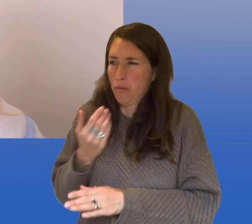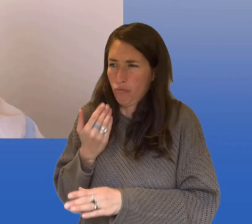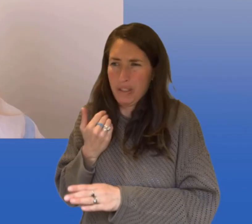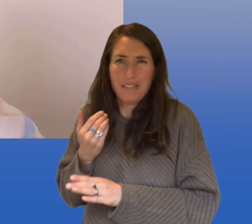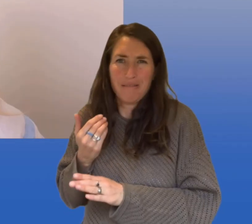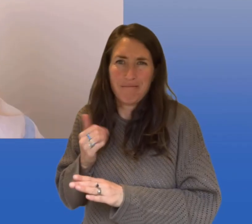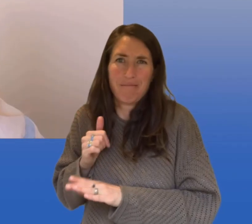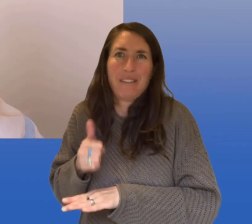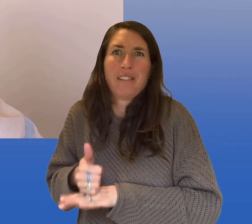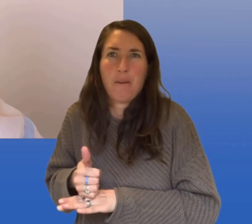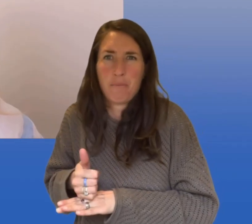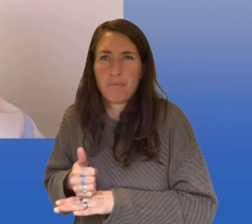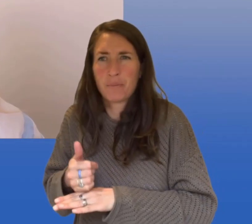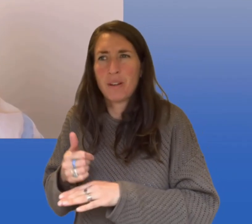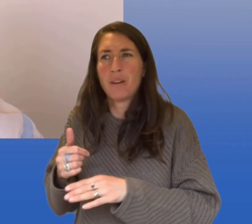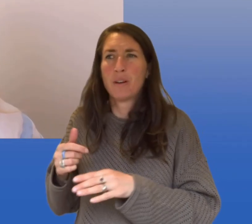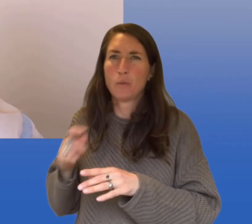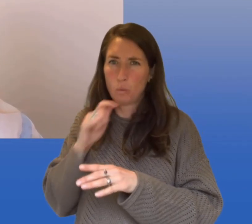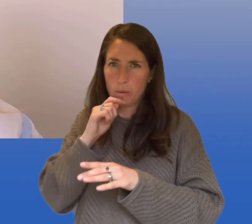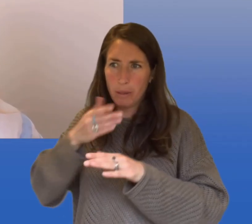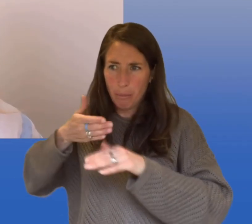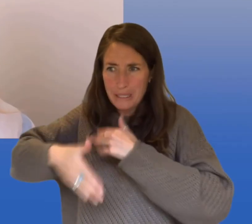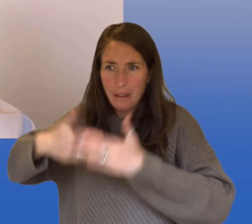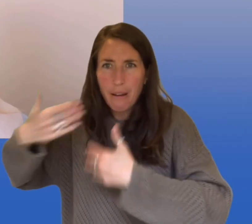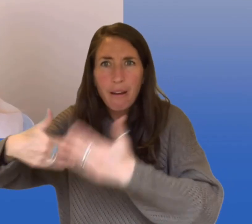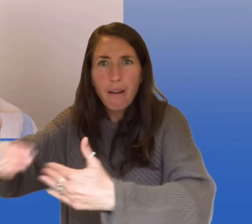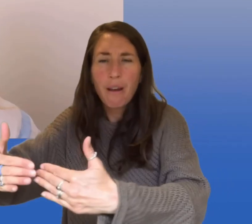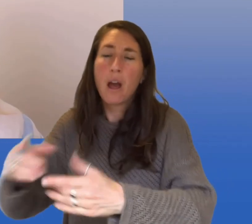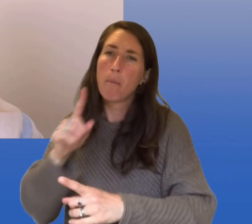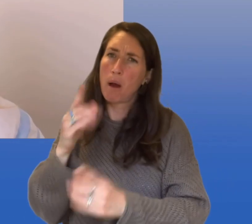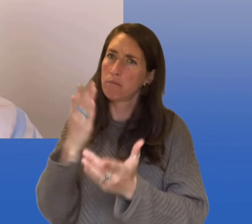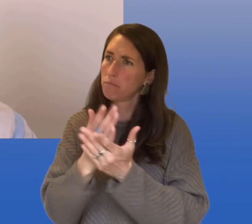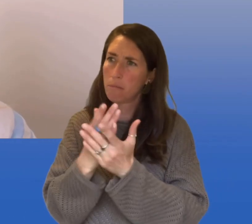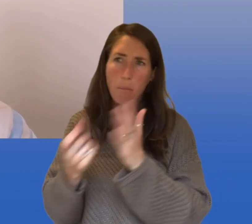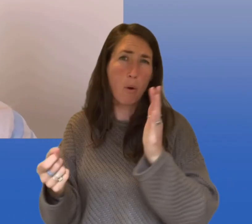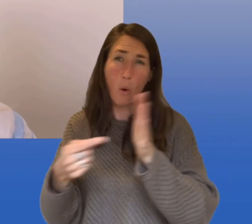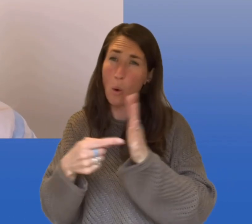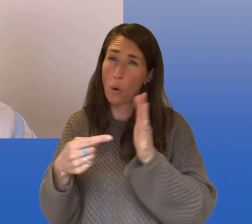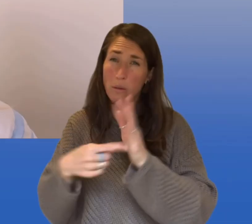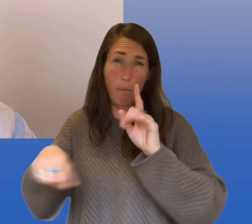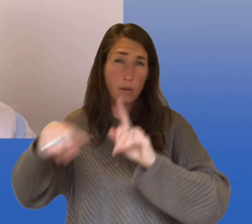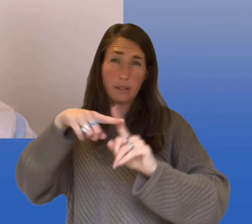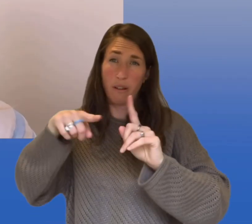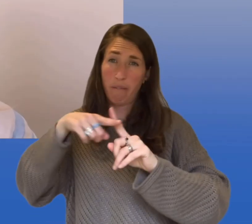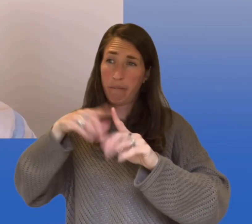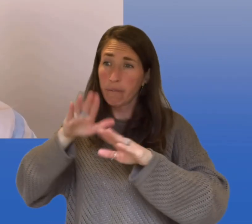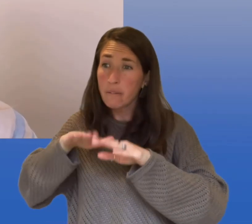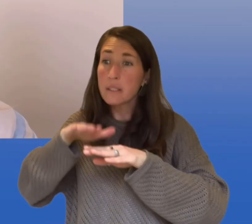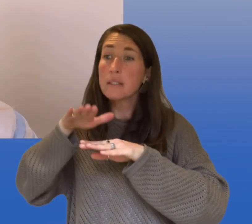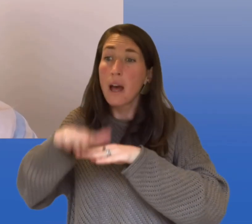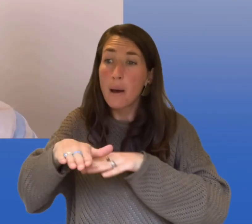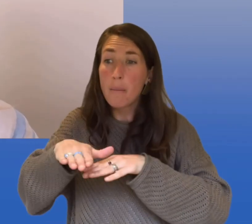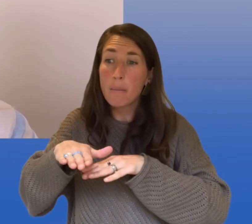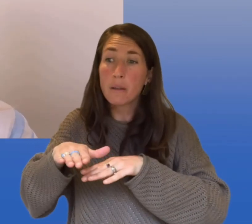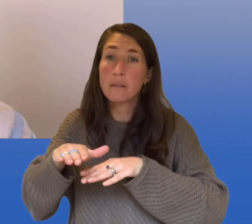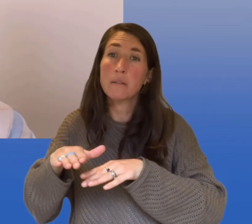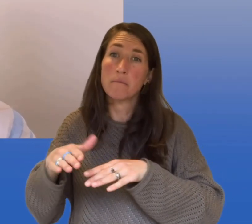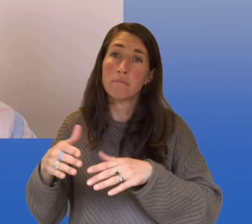stages now, and there'll be lots more to follow, but I think it was a really important and positive step that the board did that on